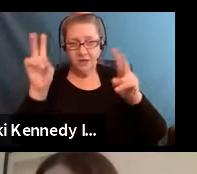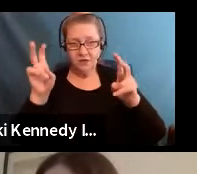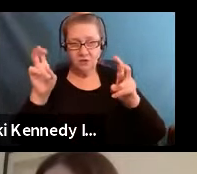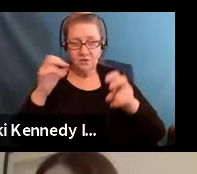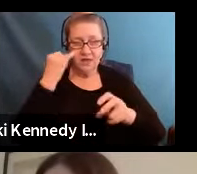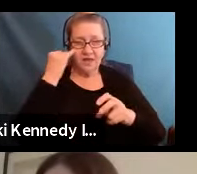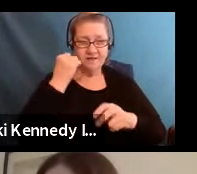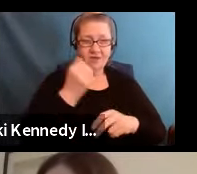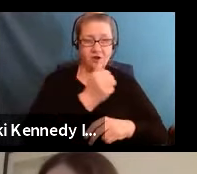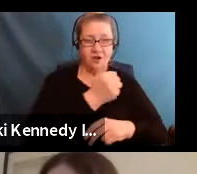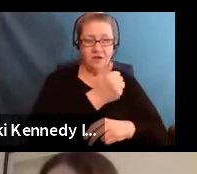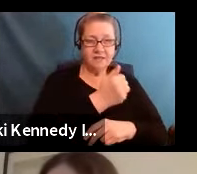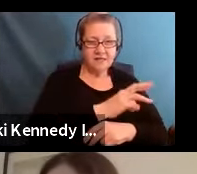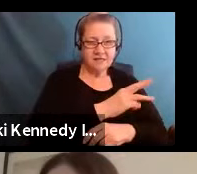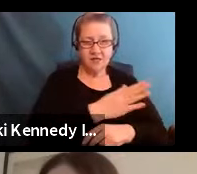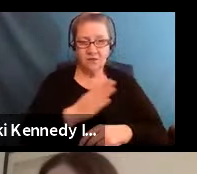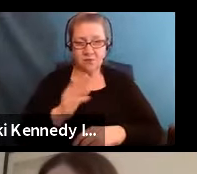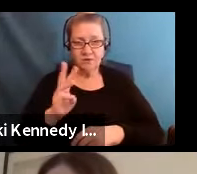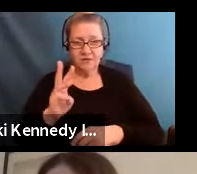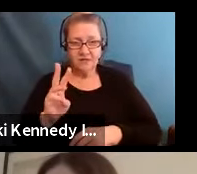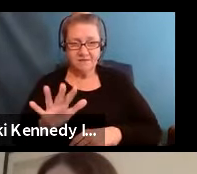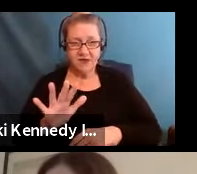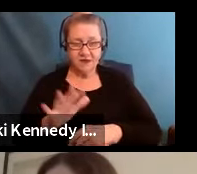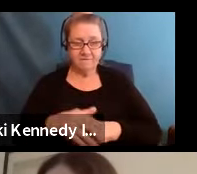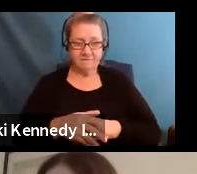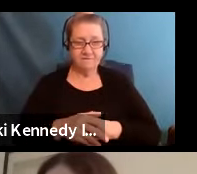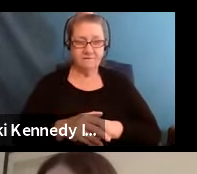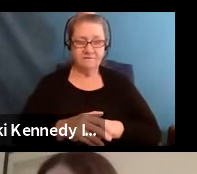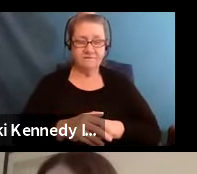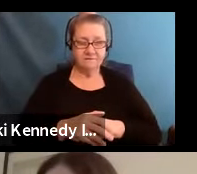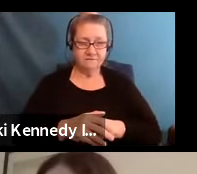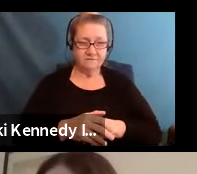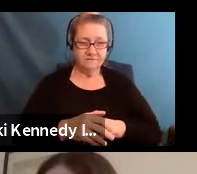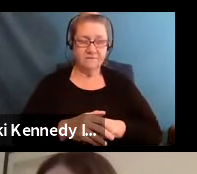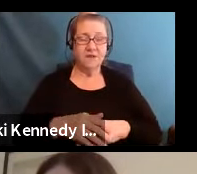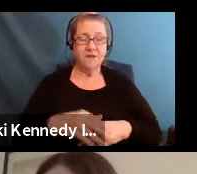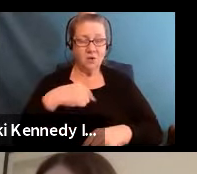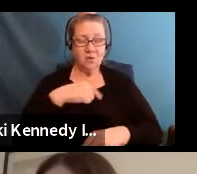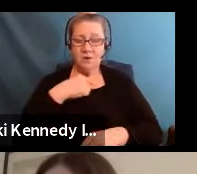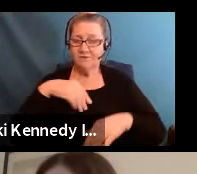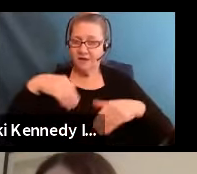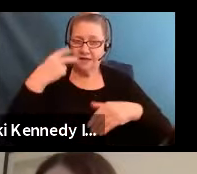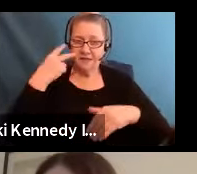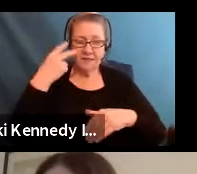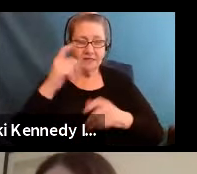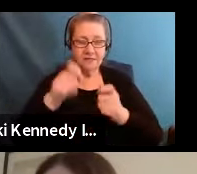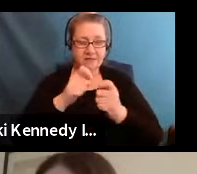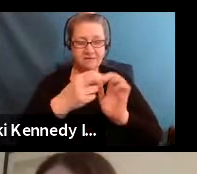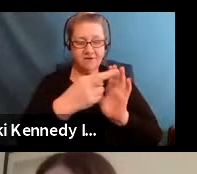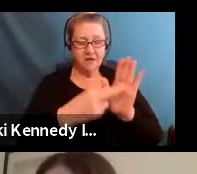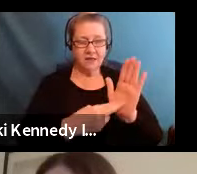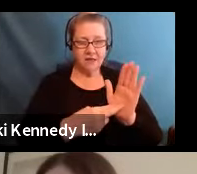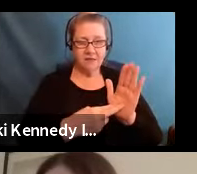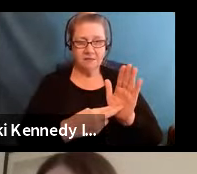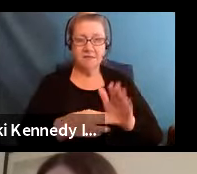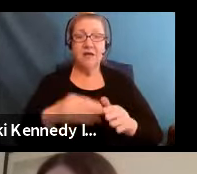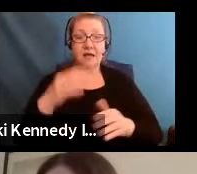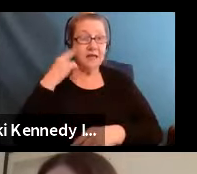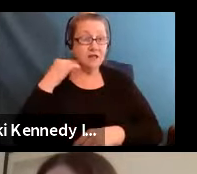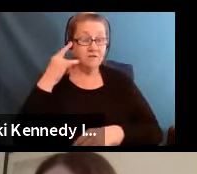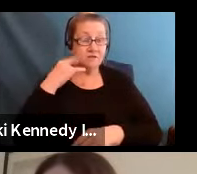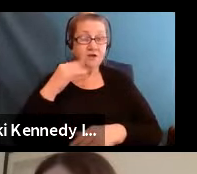to 65. We haven't seen the specific guidelines yet. California was already moving